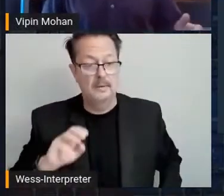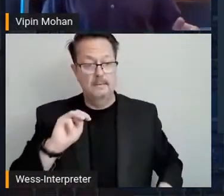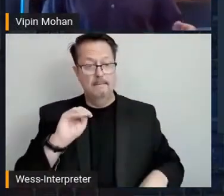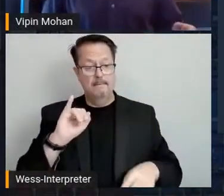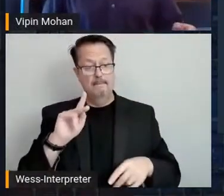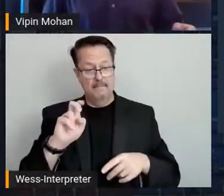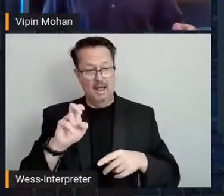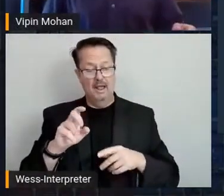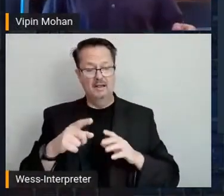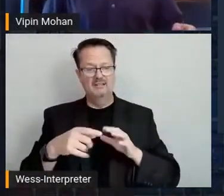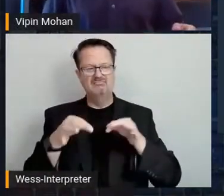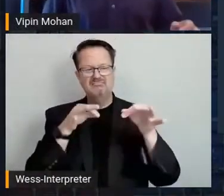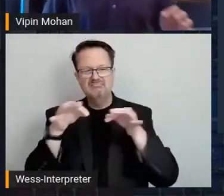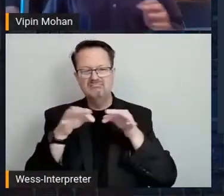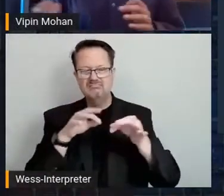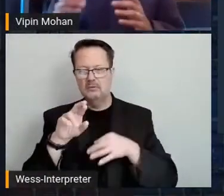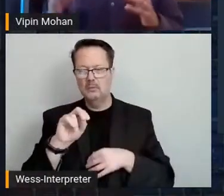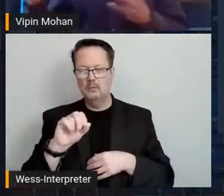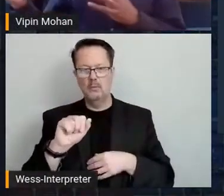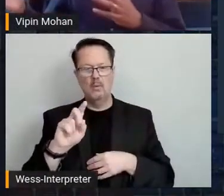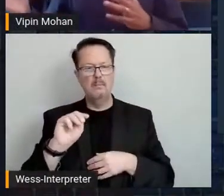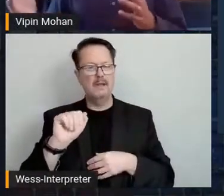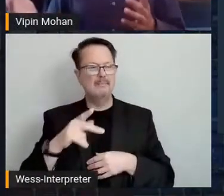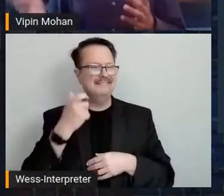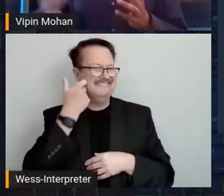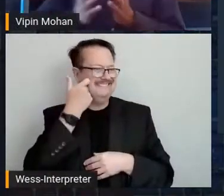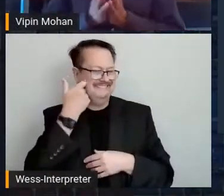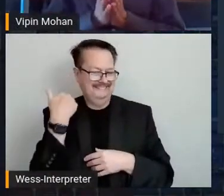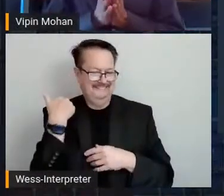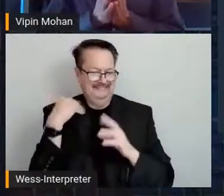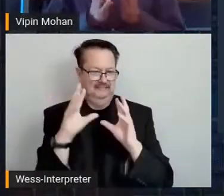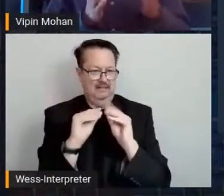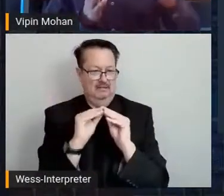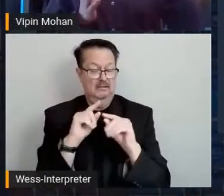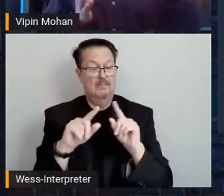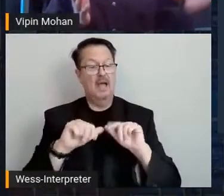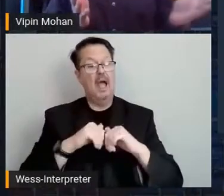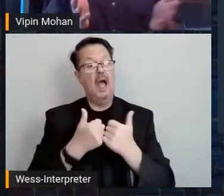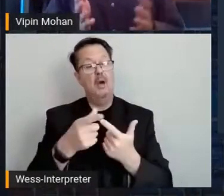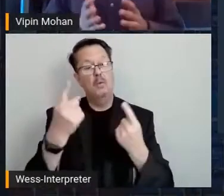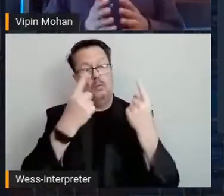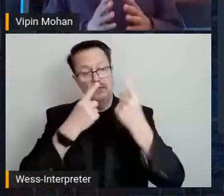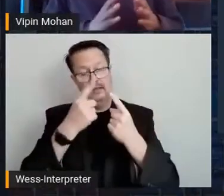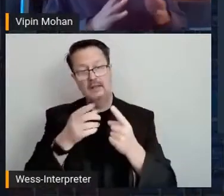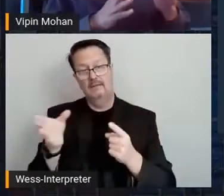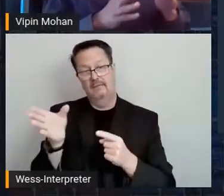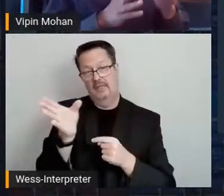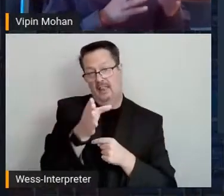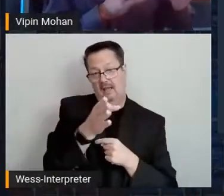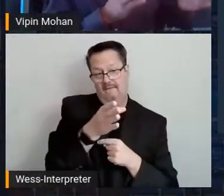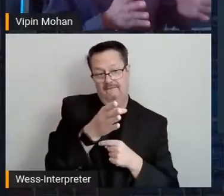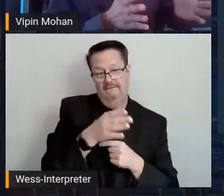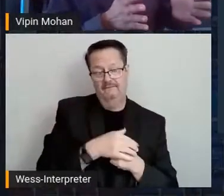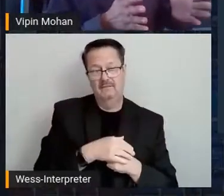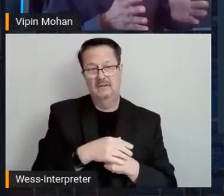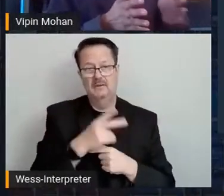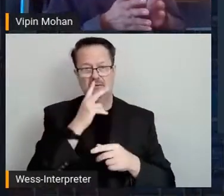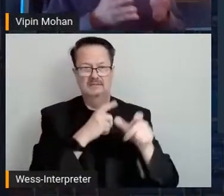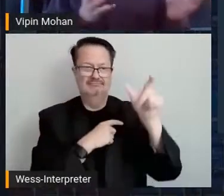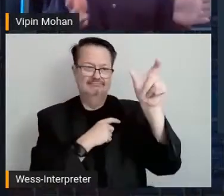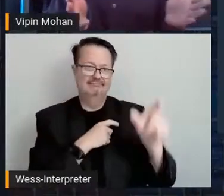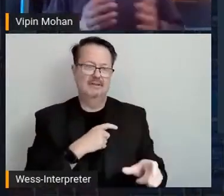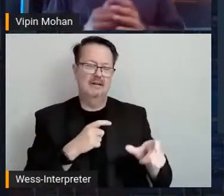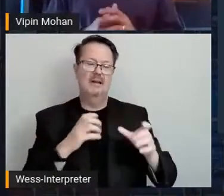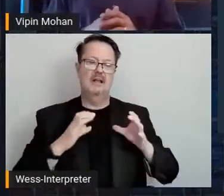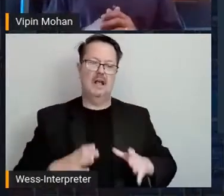roadmap items for EKS in the previous session. But the way to think about this slide is, towards the left, you have a customer managed option